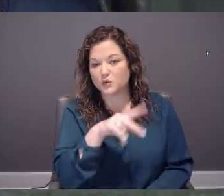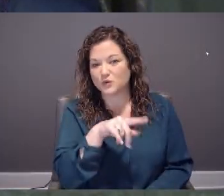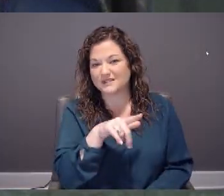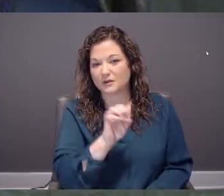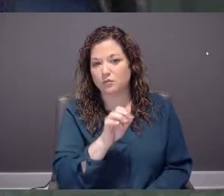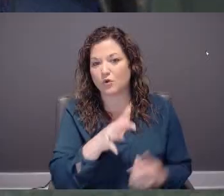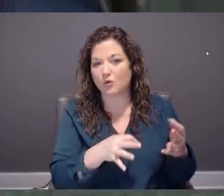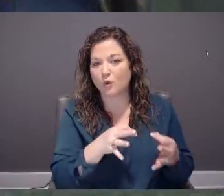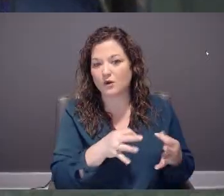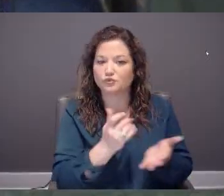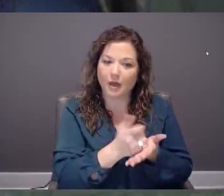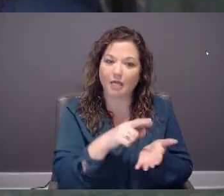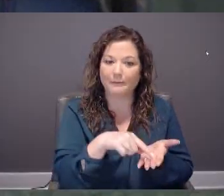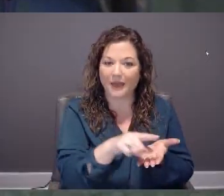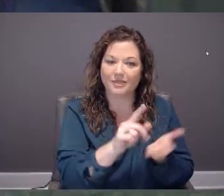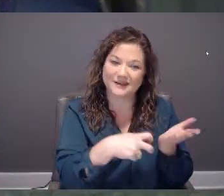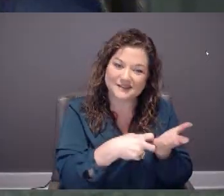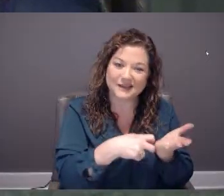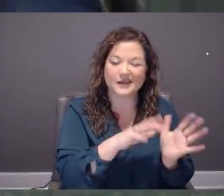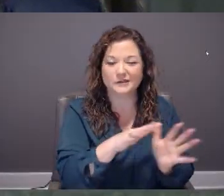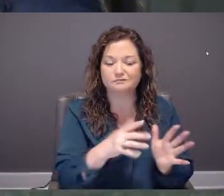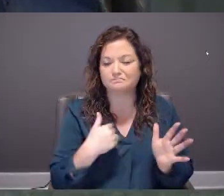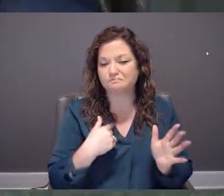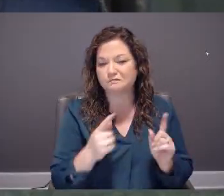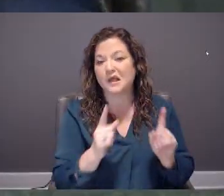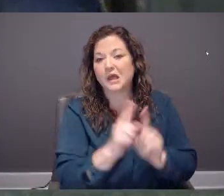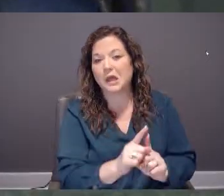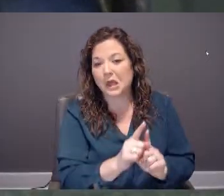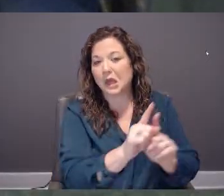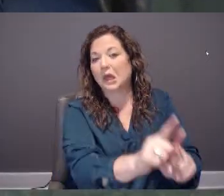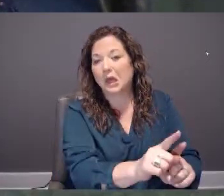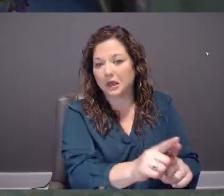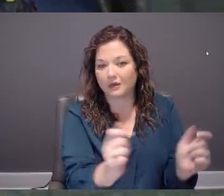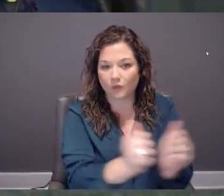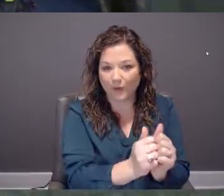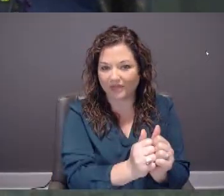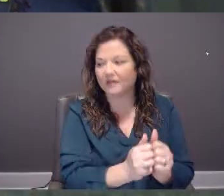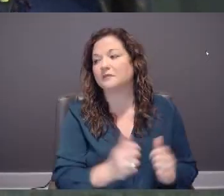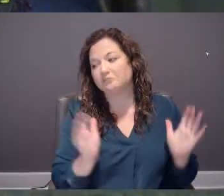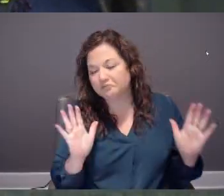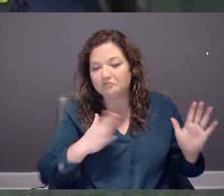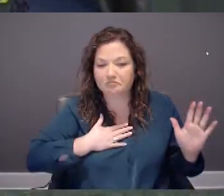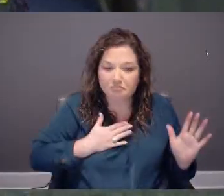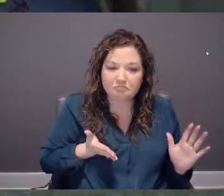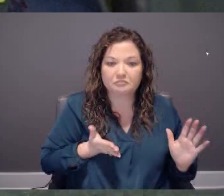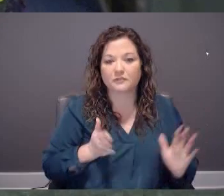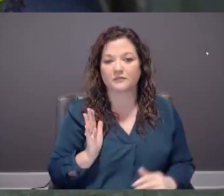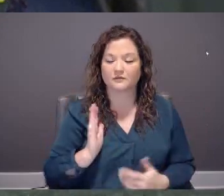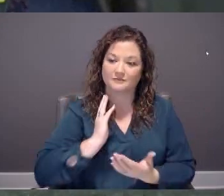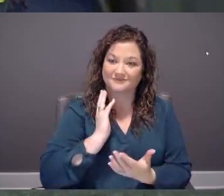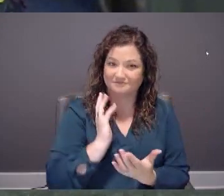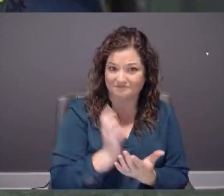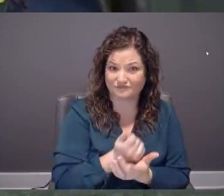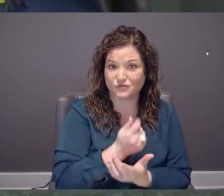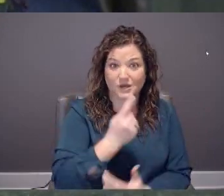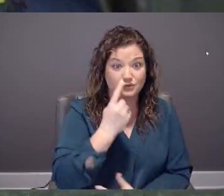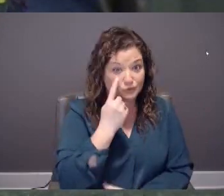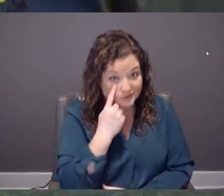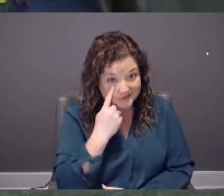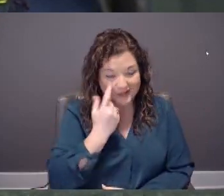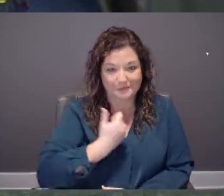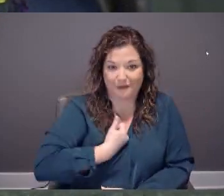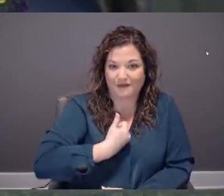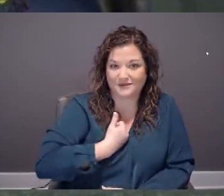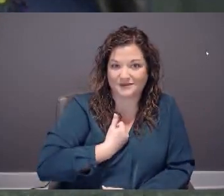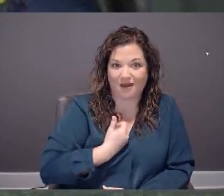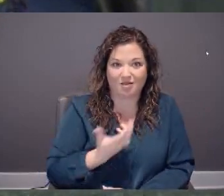He wanted me to accompany him. So I went, so I got to see firsthand